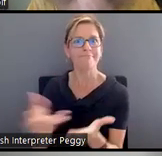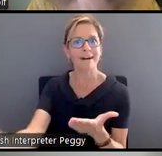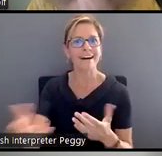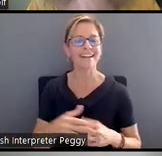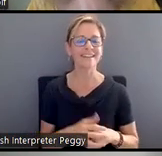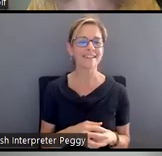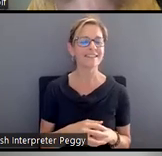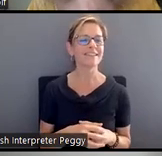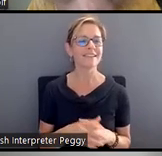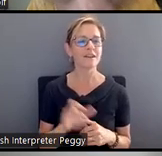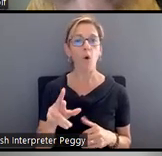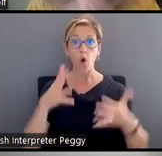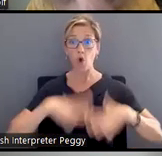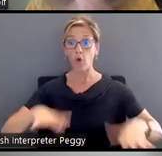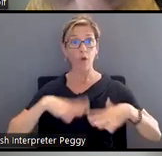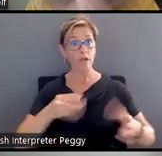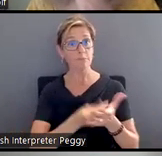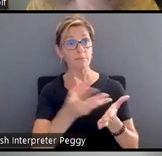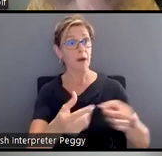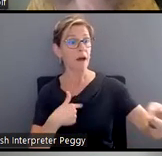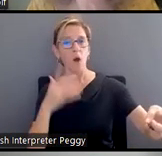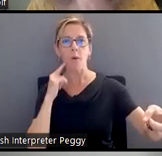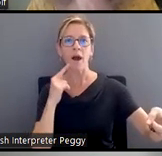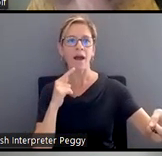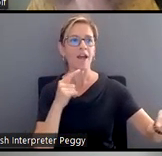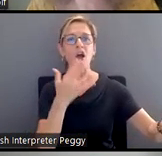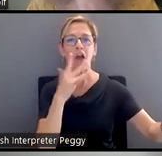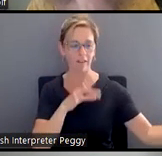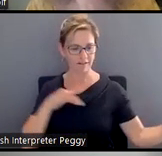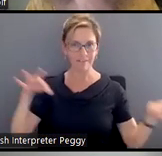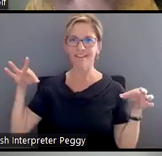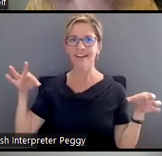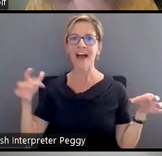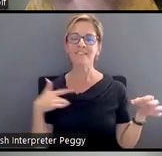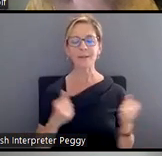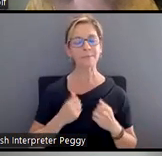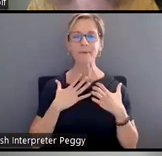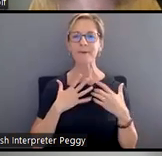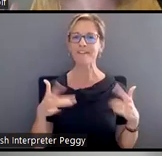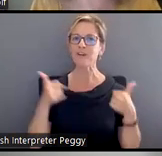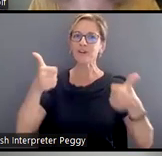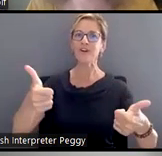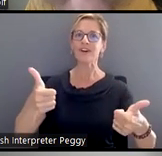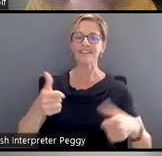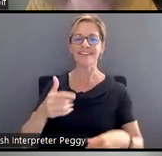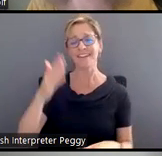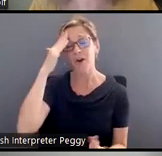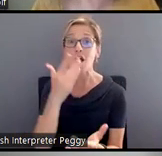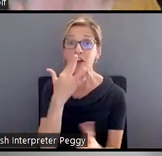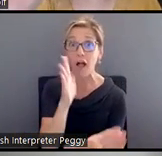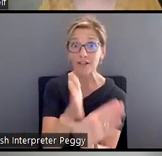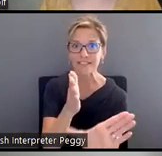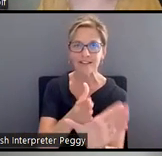buy, certain clothes? Because of the colors that make us feel a certain way. Color psychology is a